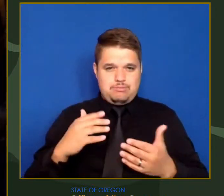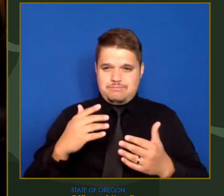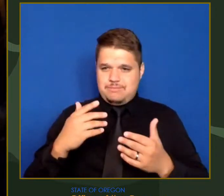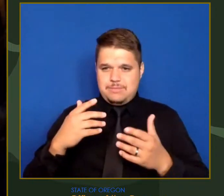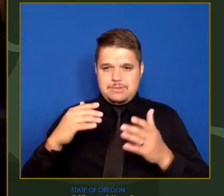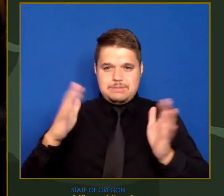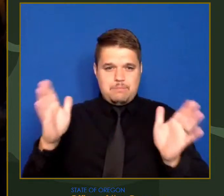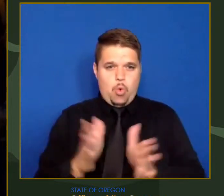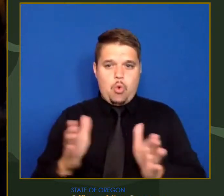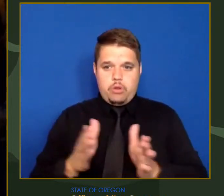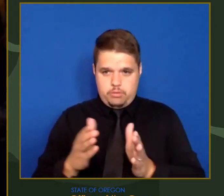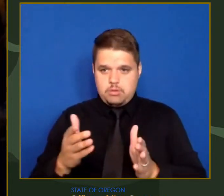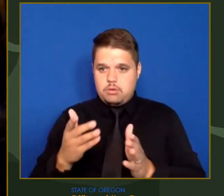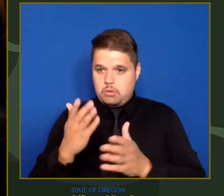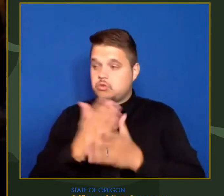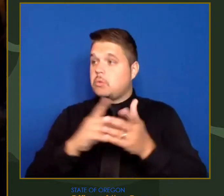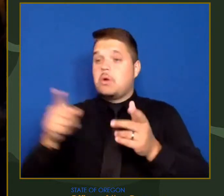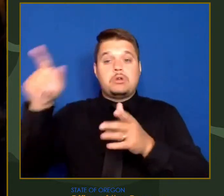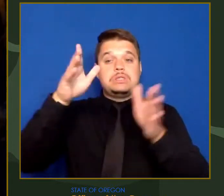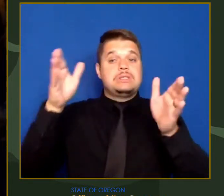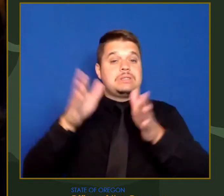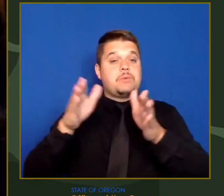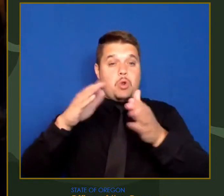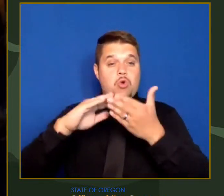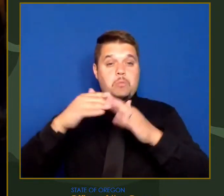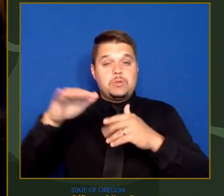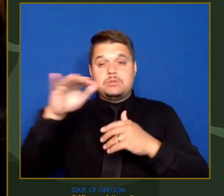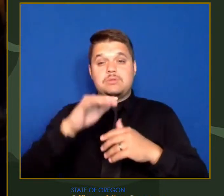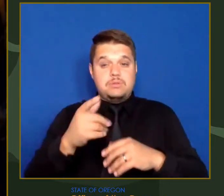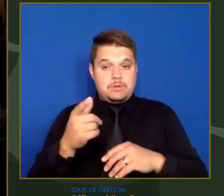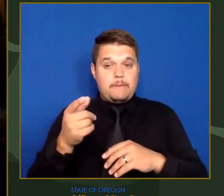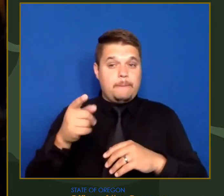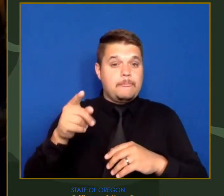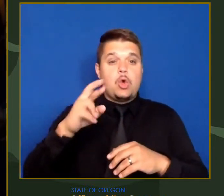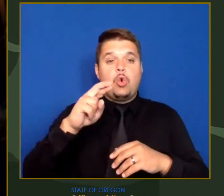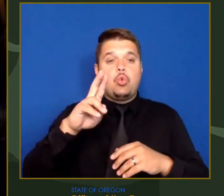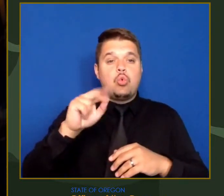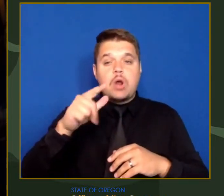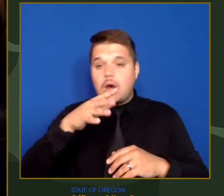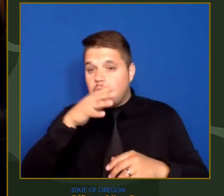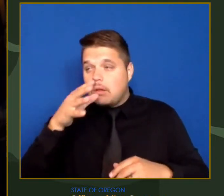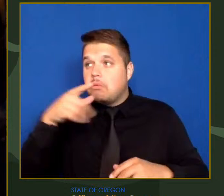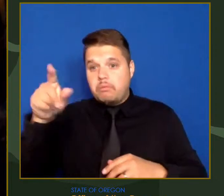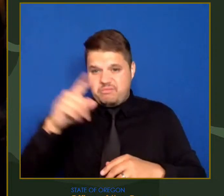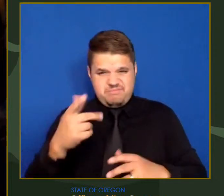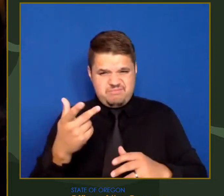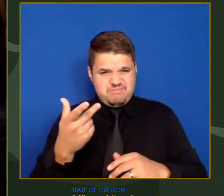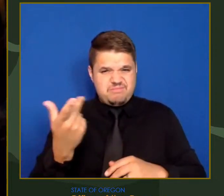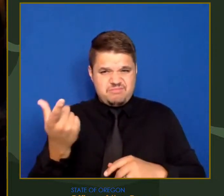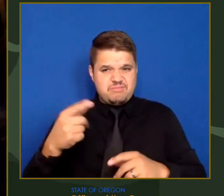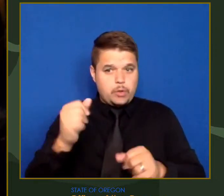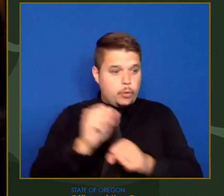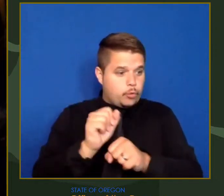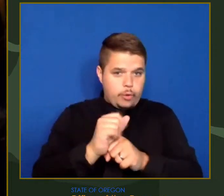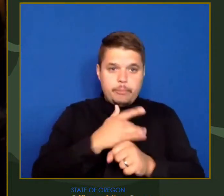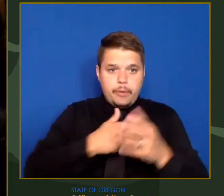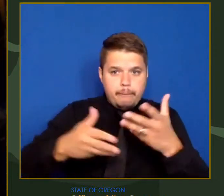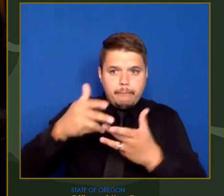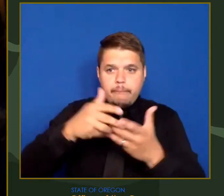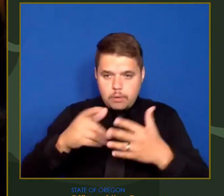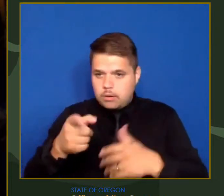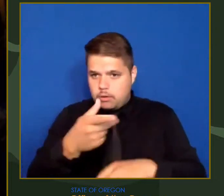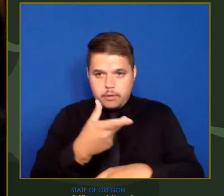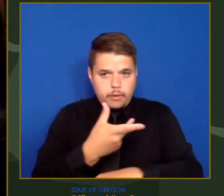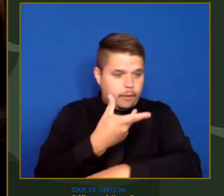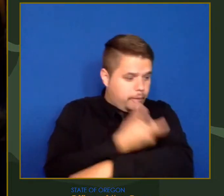us against all these variants, and working together, we can limit the spread in Oregon, limit the spread of variants, and get back to a